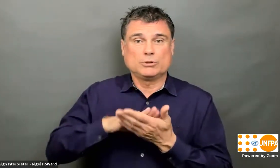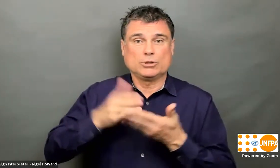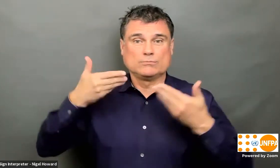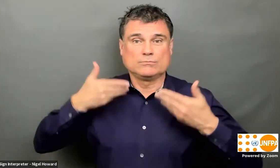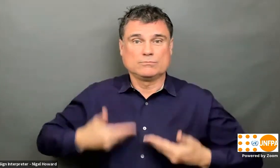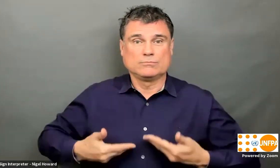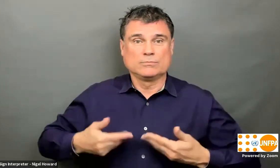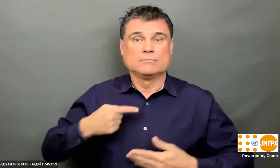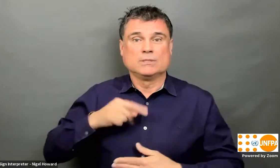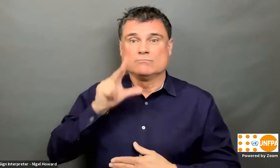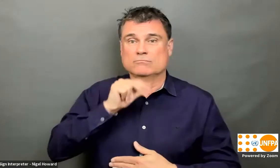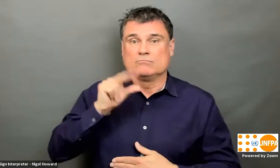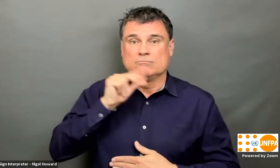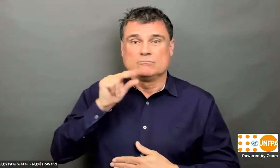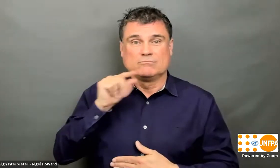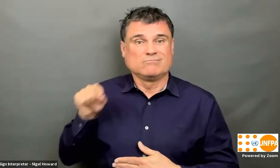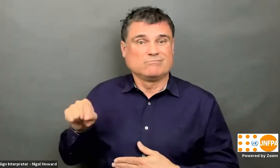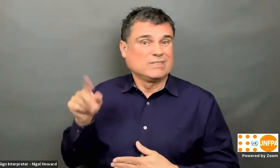russe.